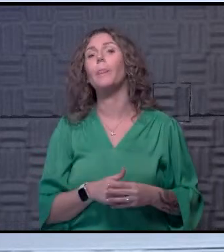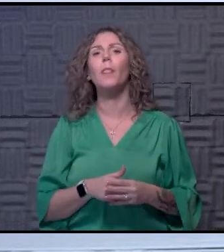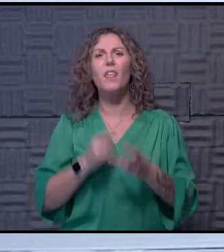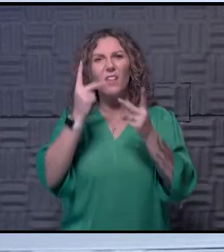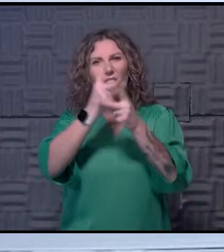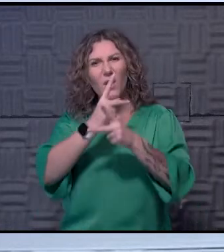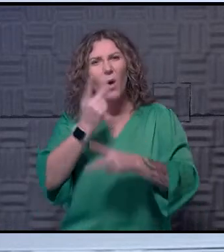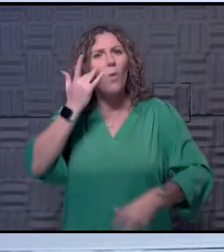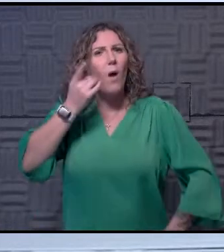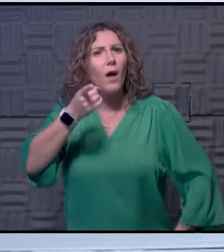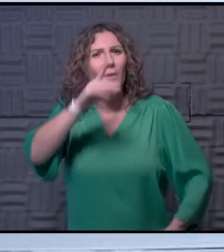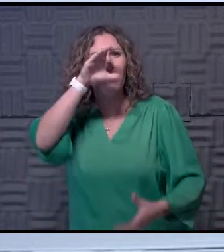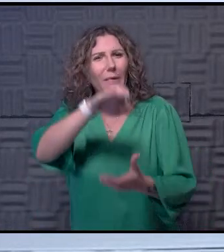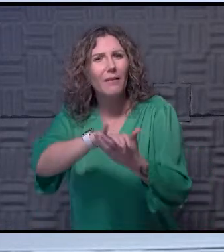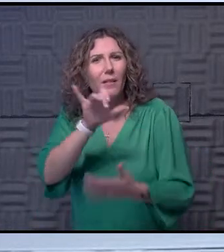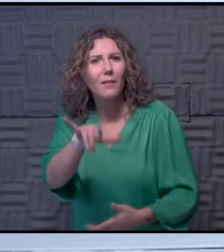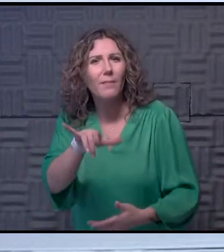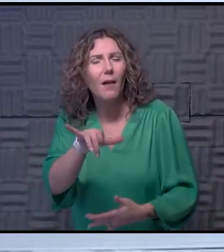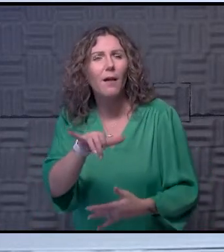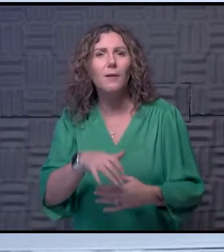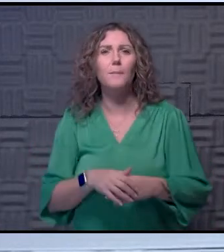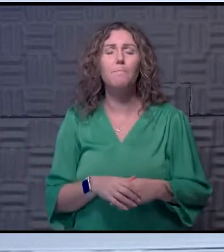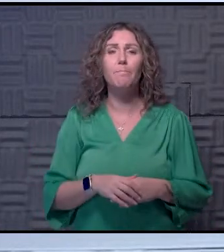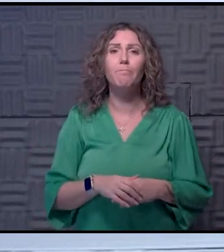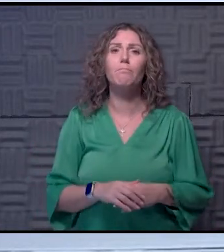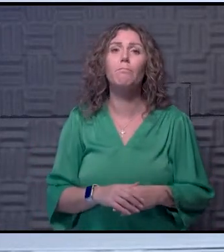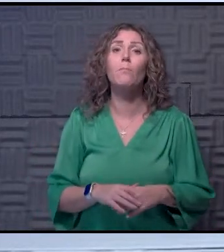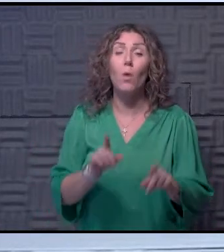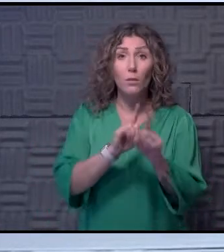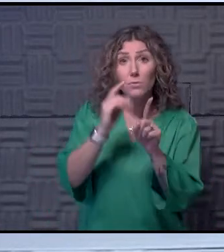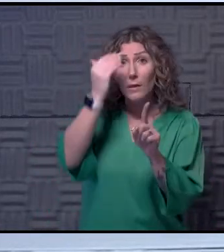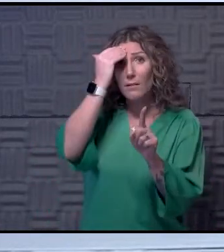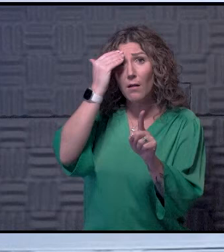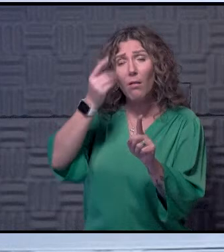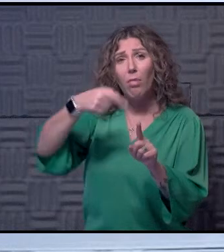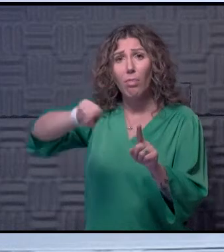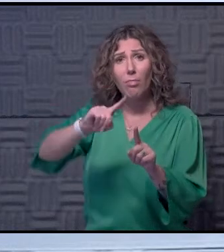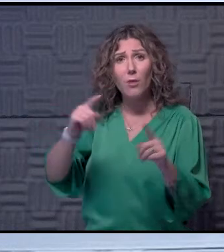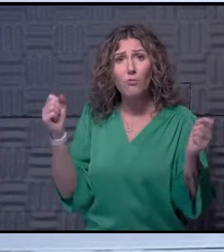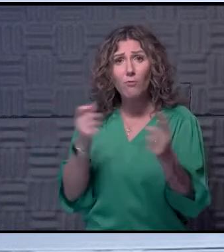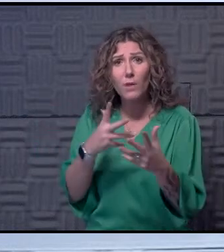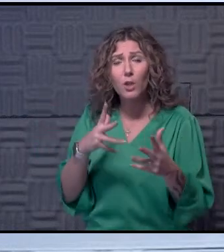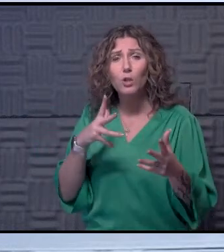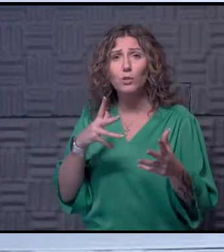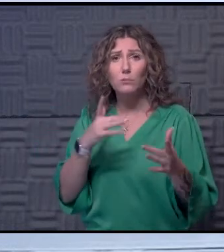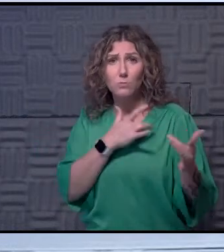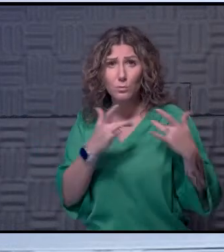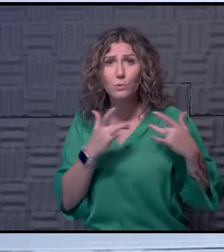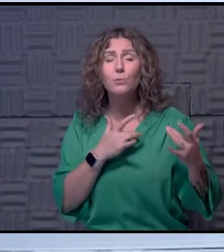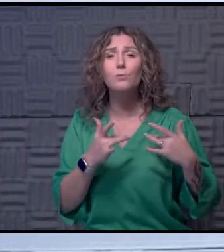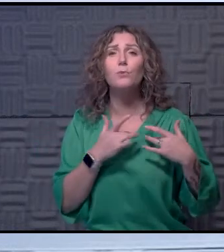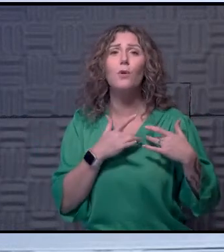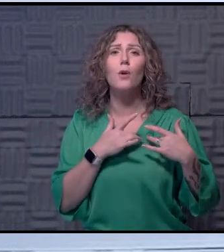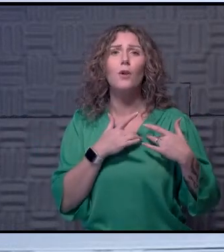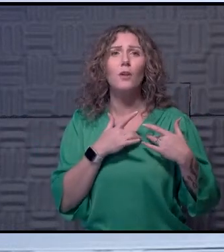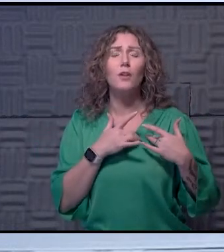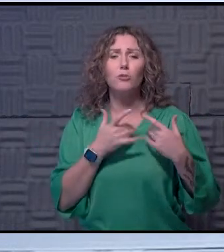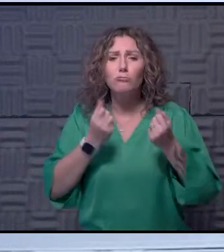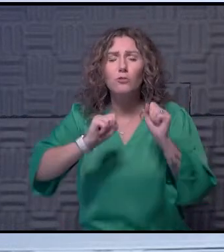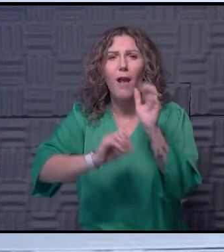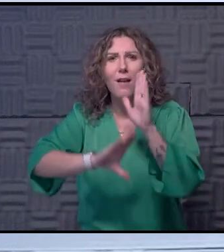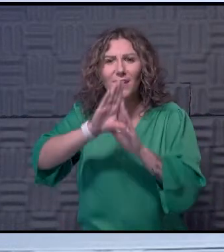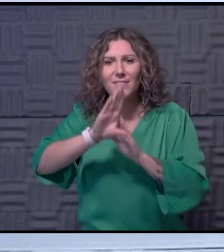they believe what they believe. Acknowledge their fears and their concerns. Try to develop a rapport with